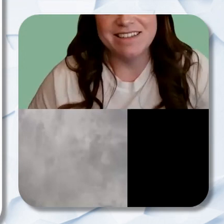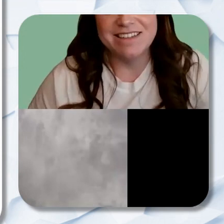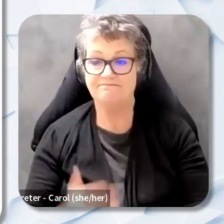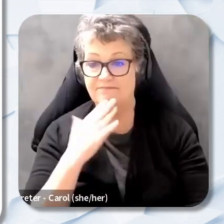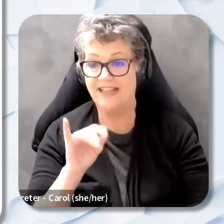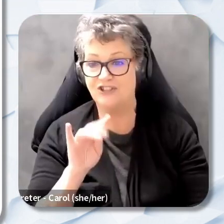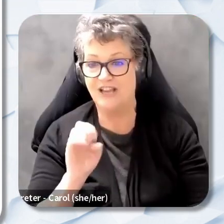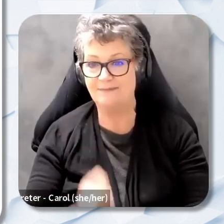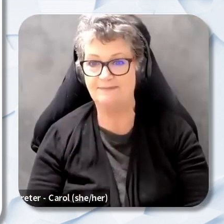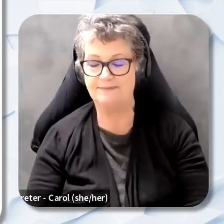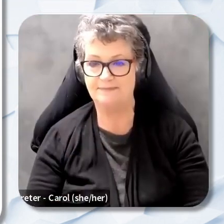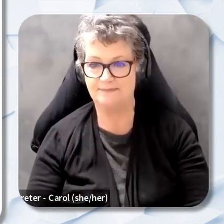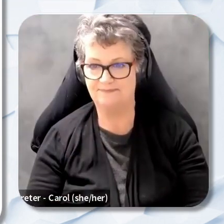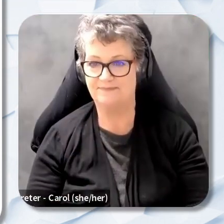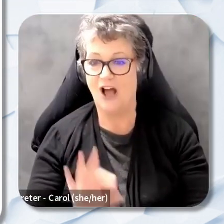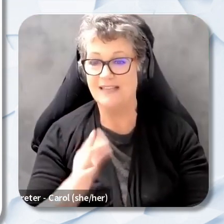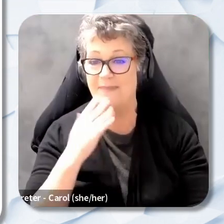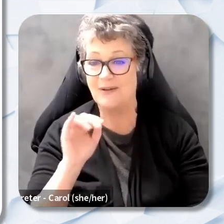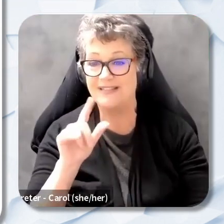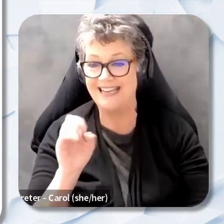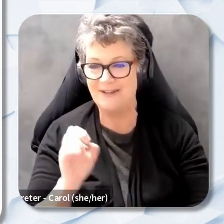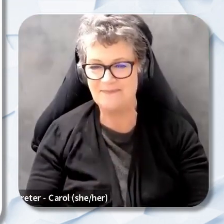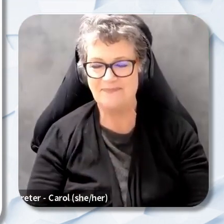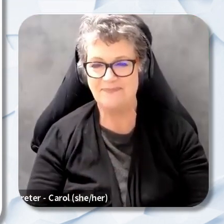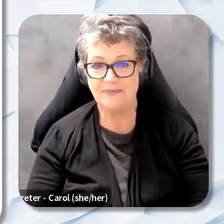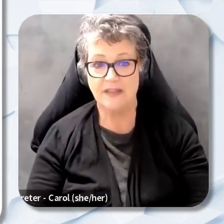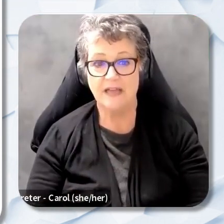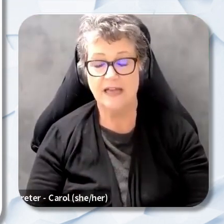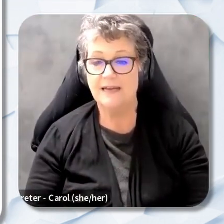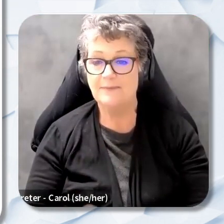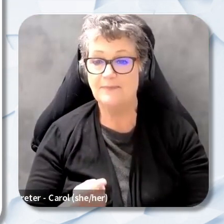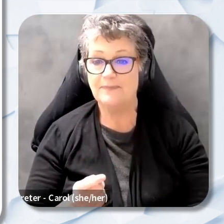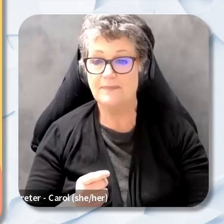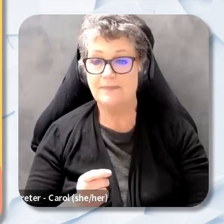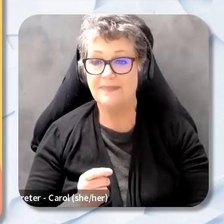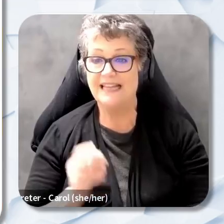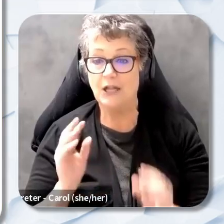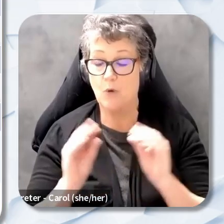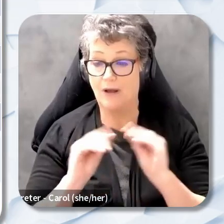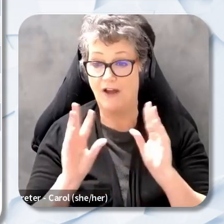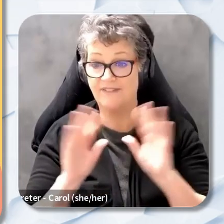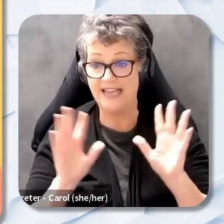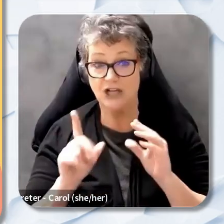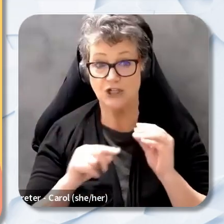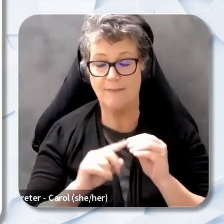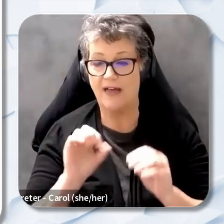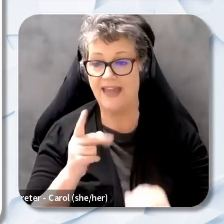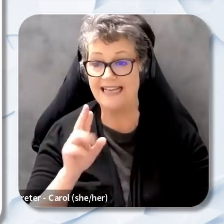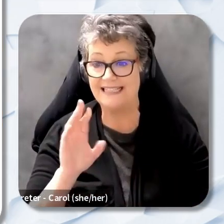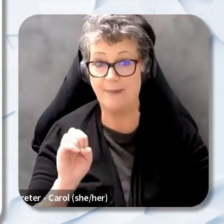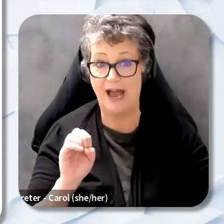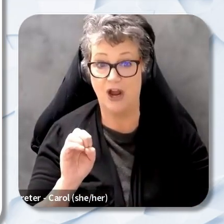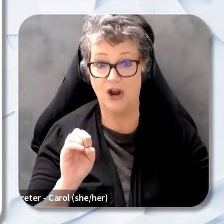Thanks, Jade. Awesome, Danielle. Thanks so much. Just a little bit more clarification around the ASPIRE